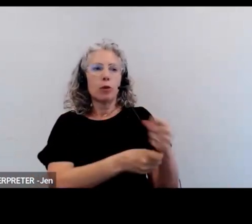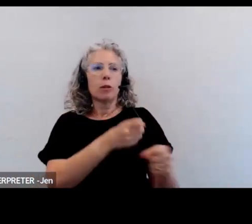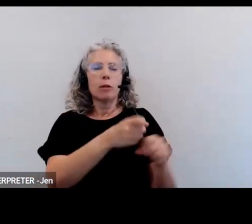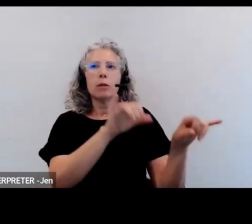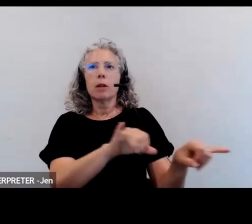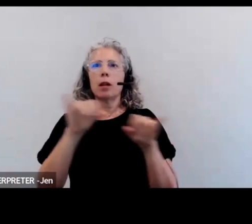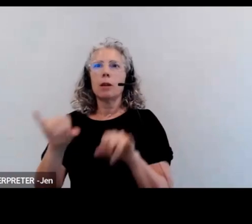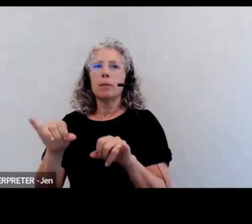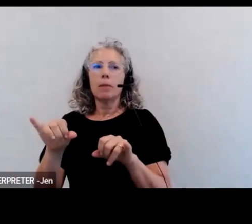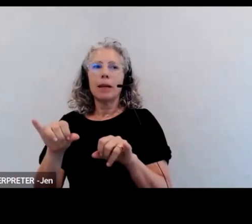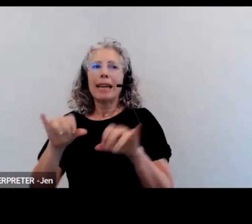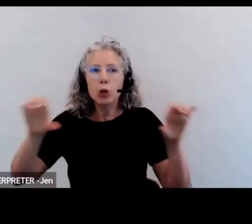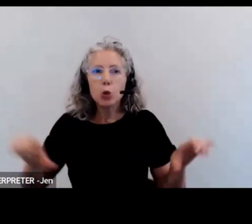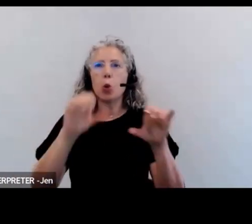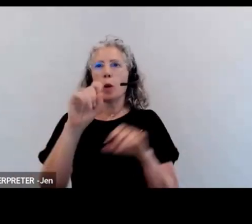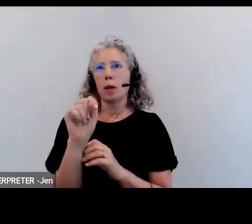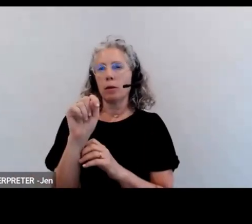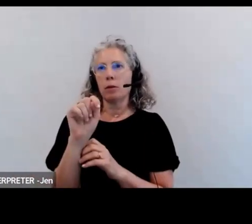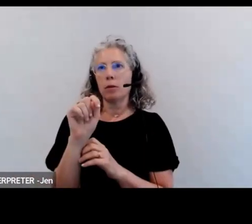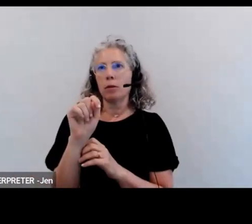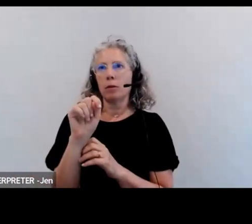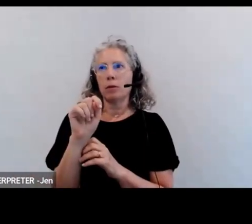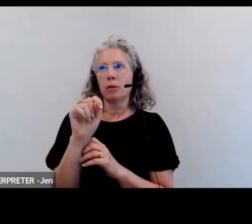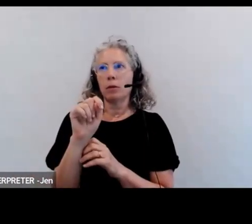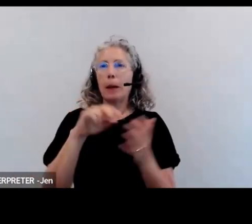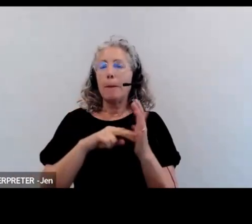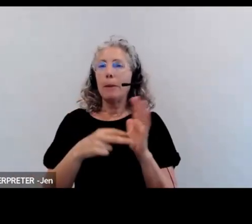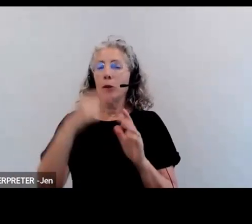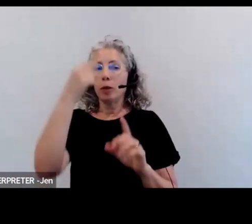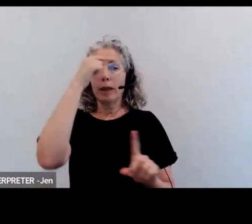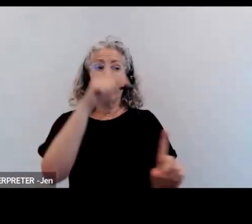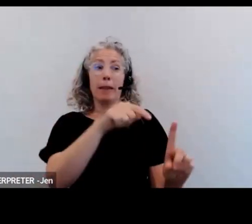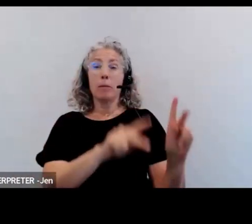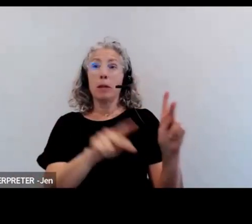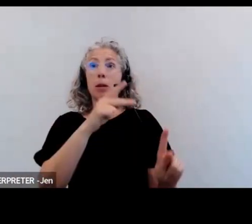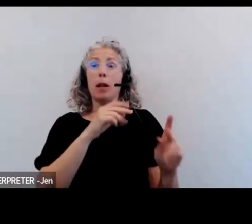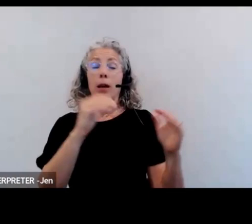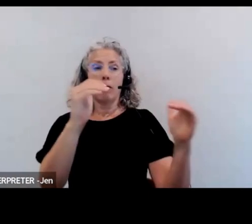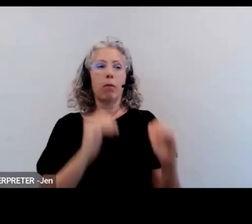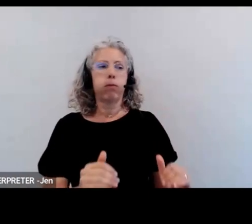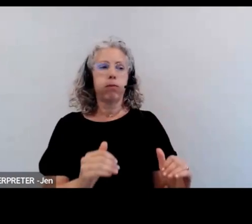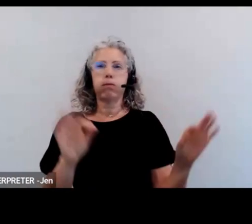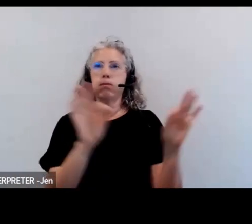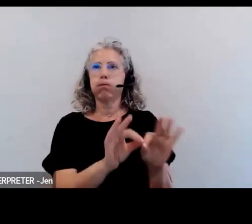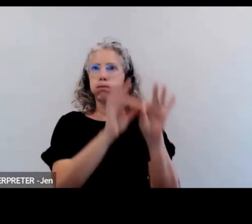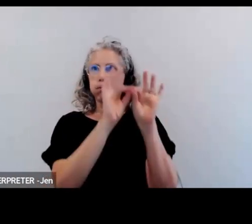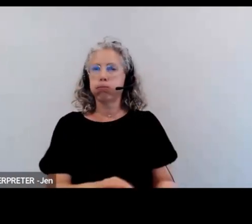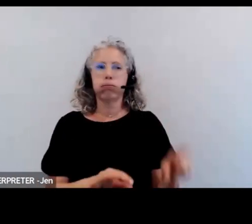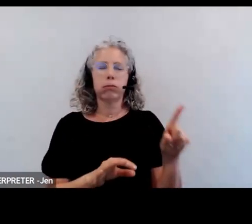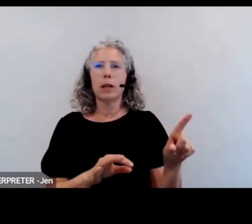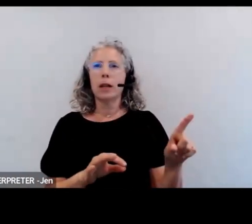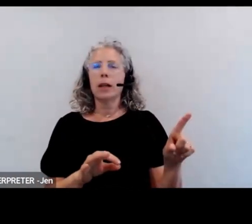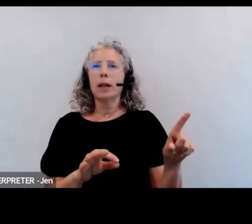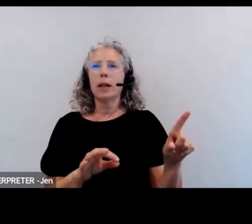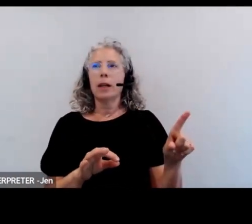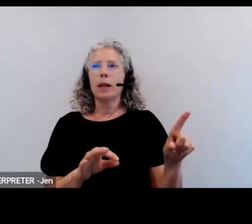as committing the terror. It means that you think these people have so little value that the discrimination that